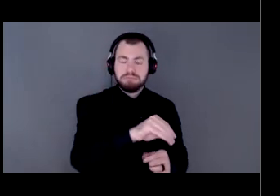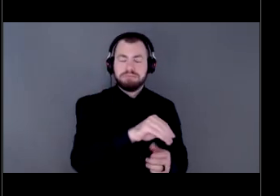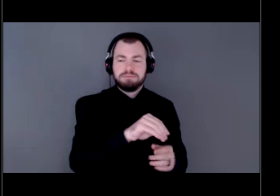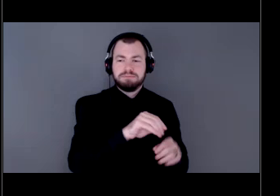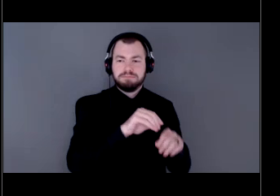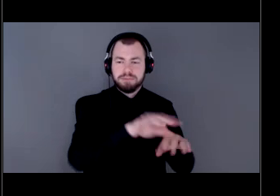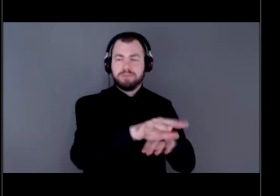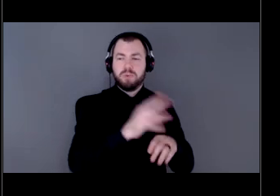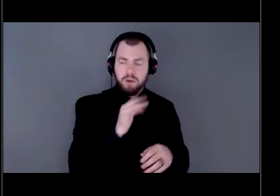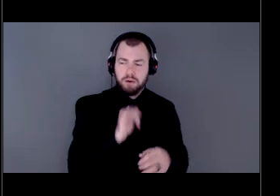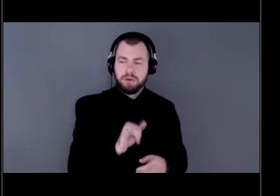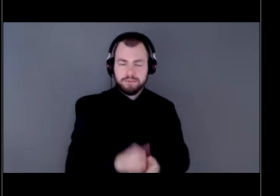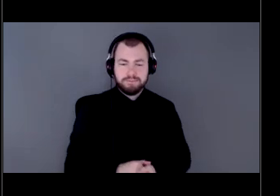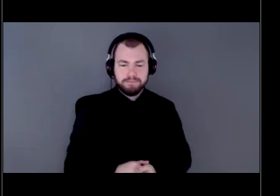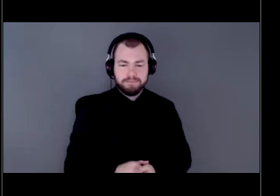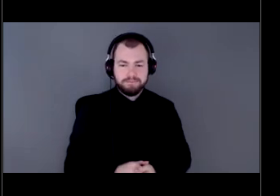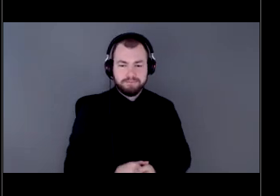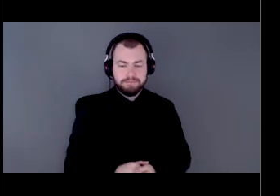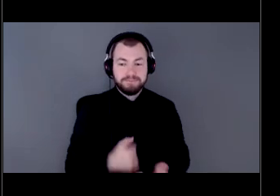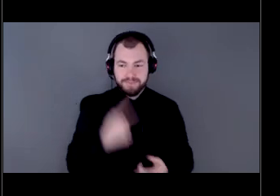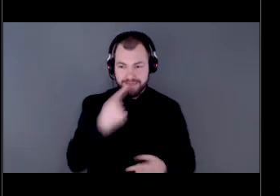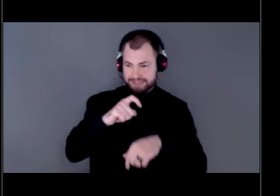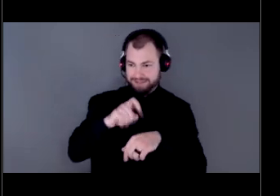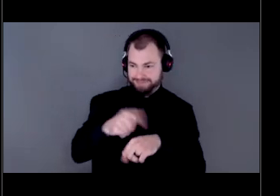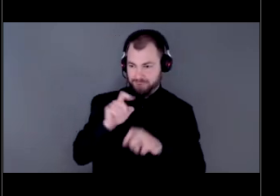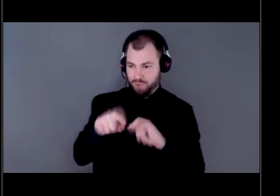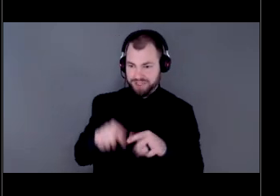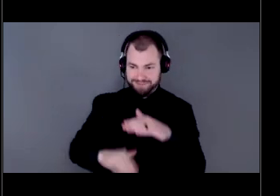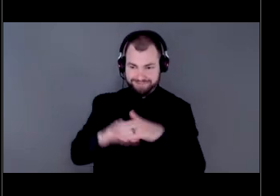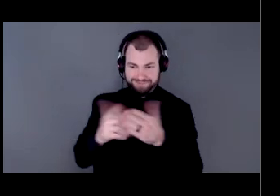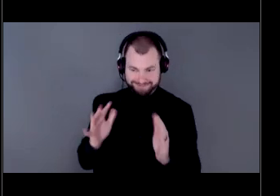I think that's all the time we have for questions. Thank you.